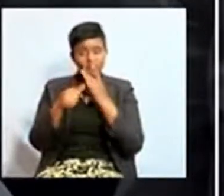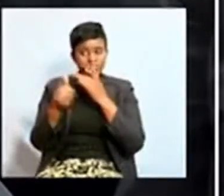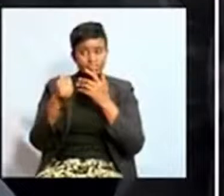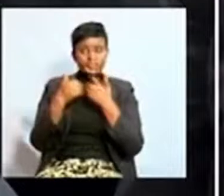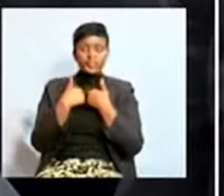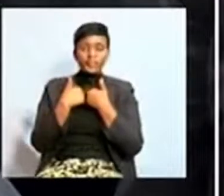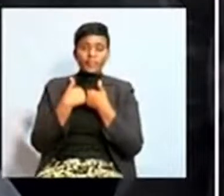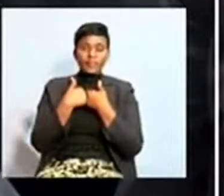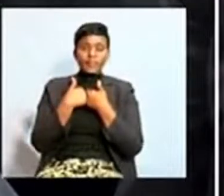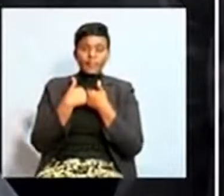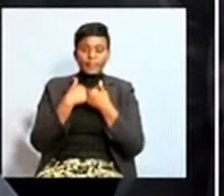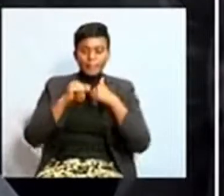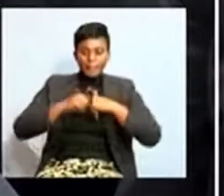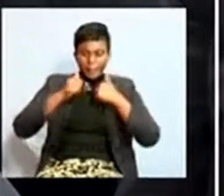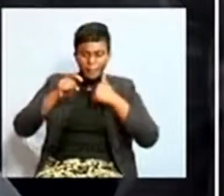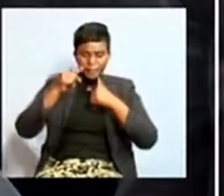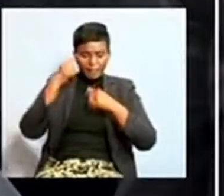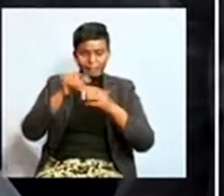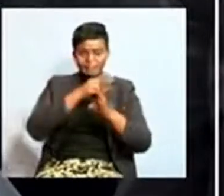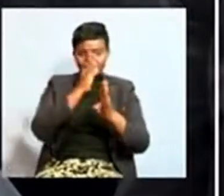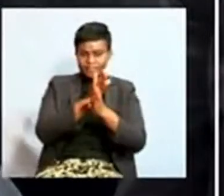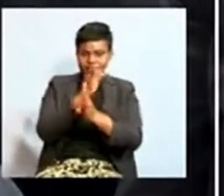takes, we need to go for this?